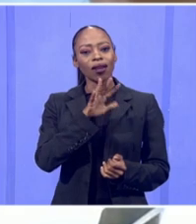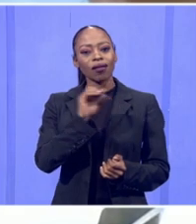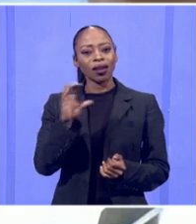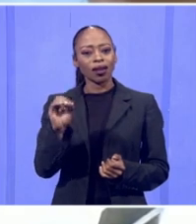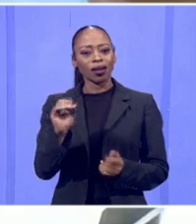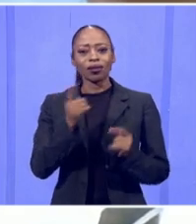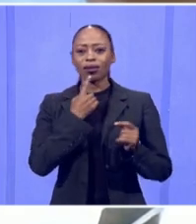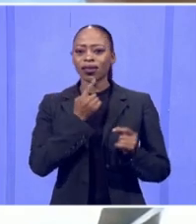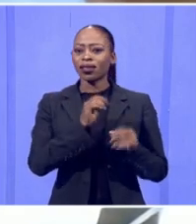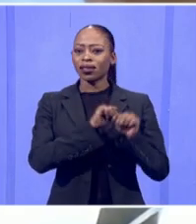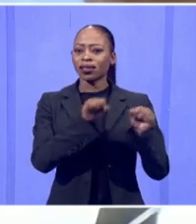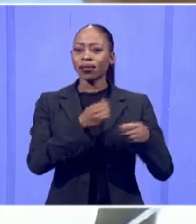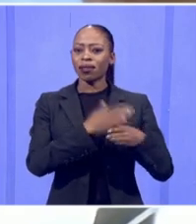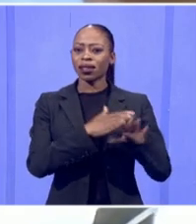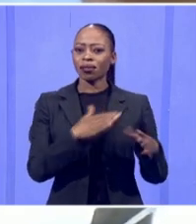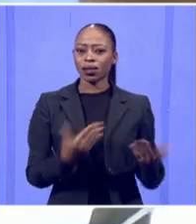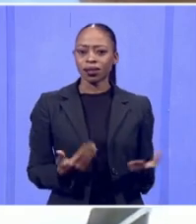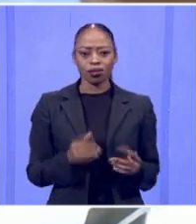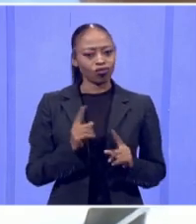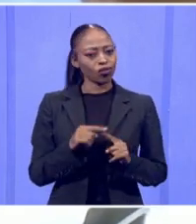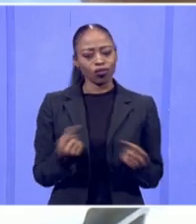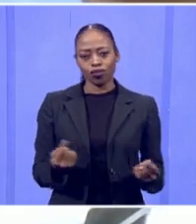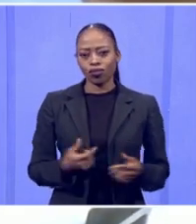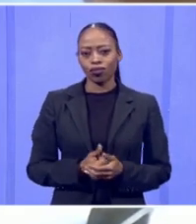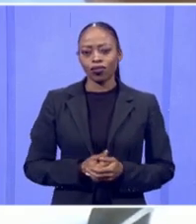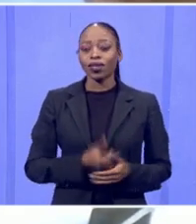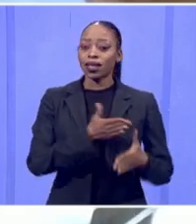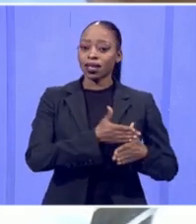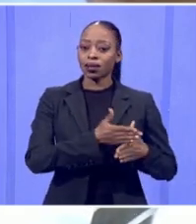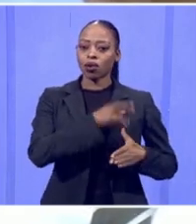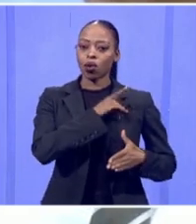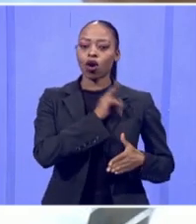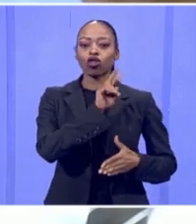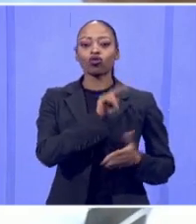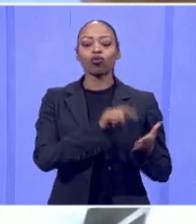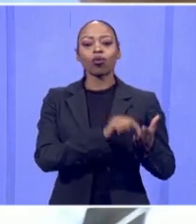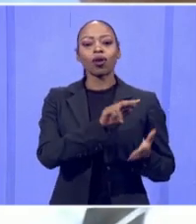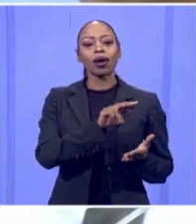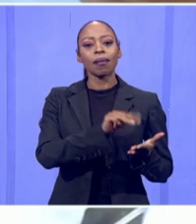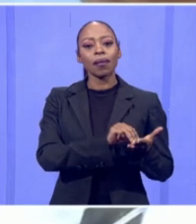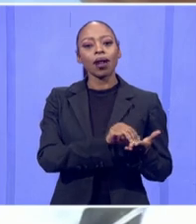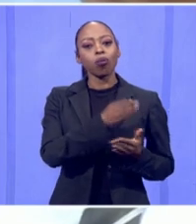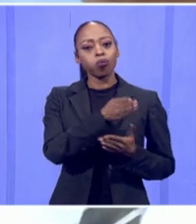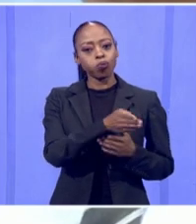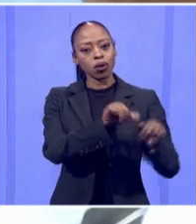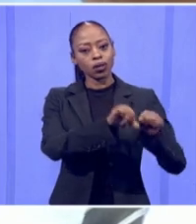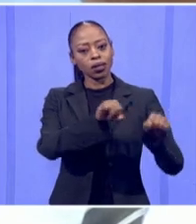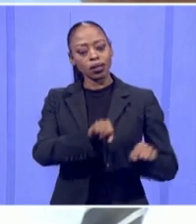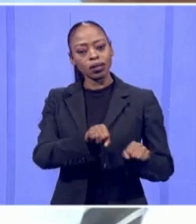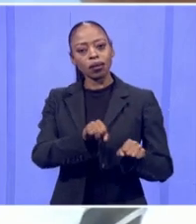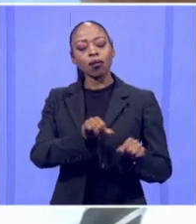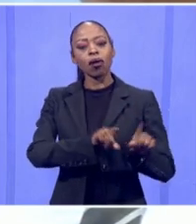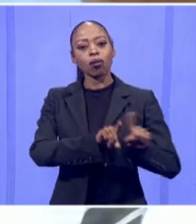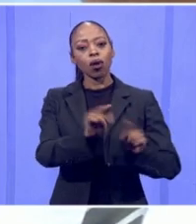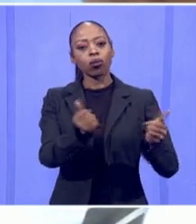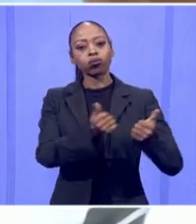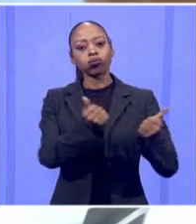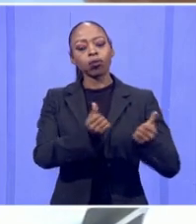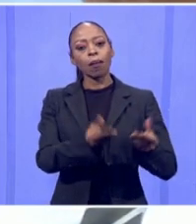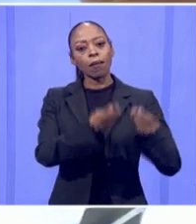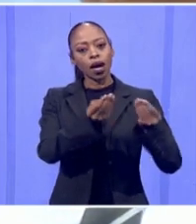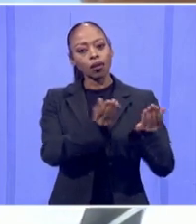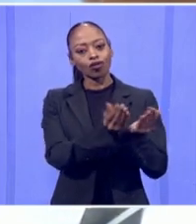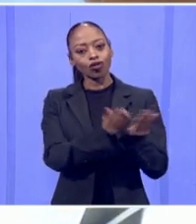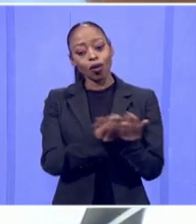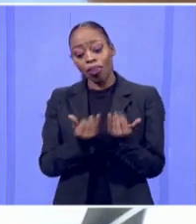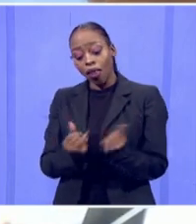say the system is not working. It's working because 2.8 million kids are in the system. So which means they've been successfully placed. There's this